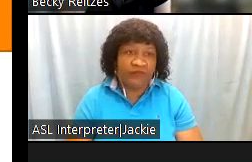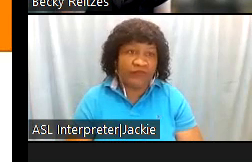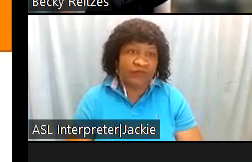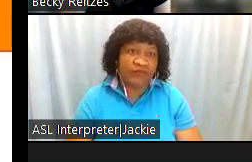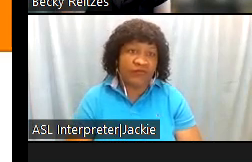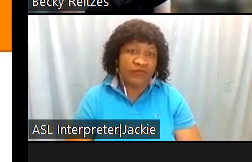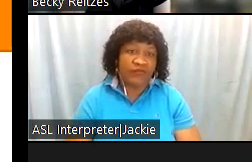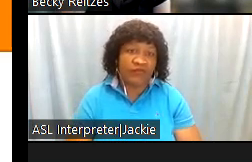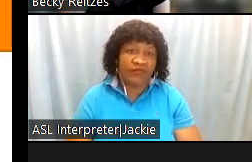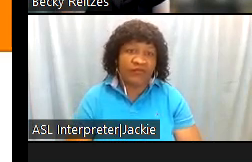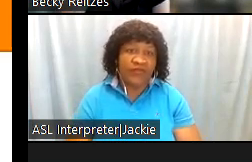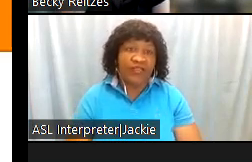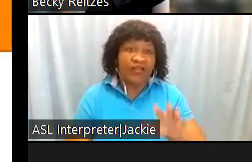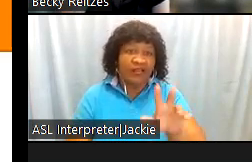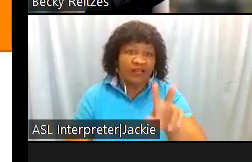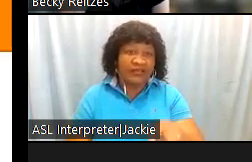And oh, I'm sorry. And then